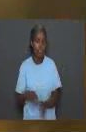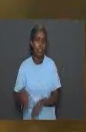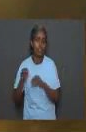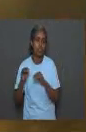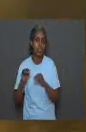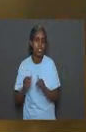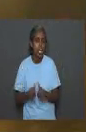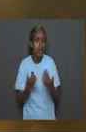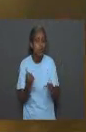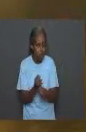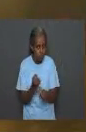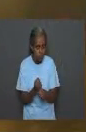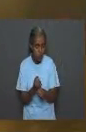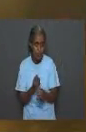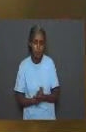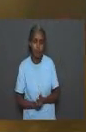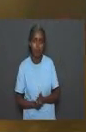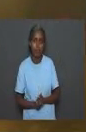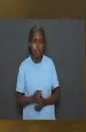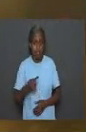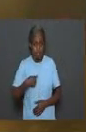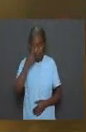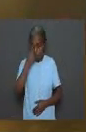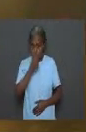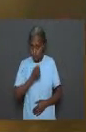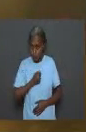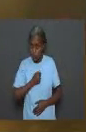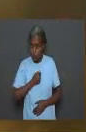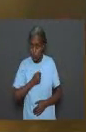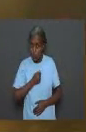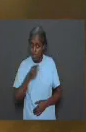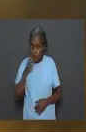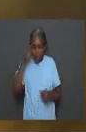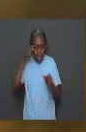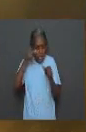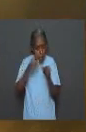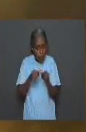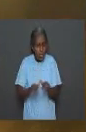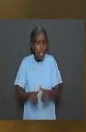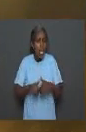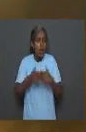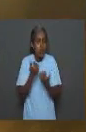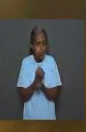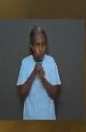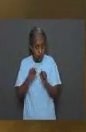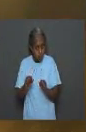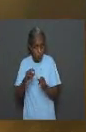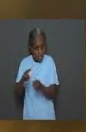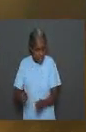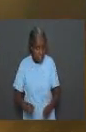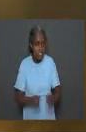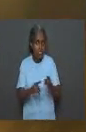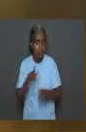Hello again, students. How did you do? I am sure that you remembered how to